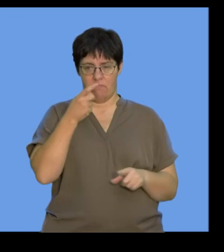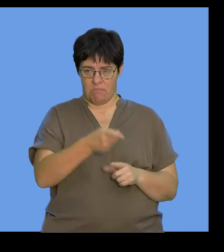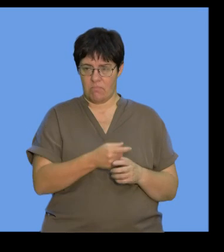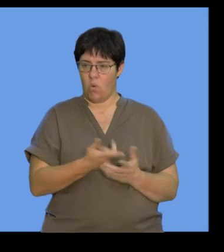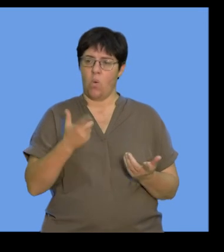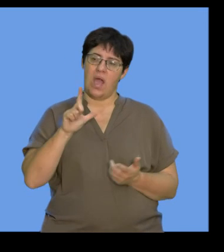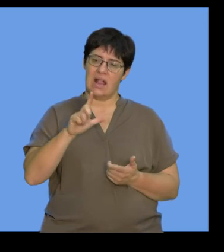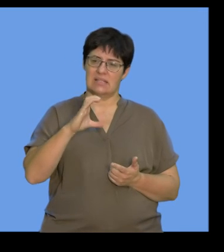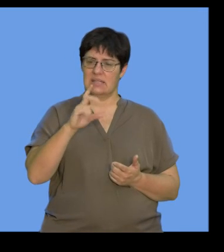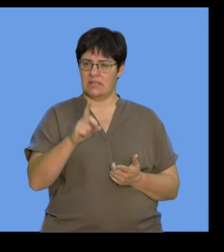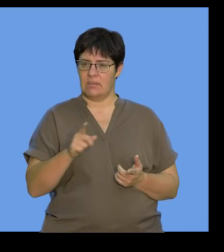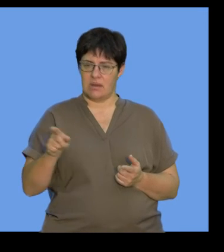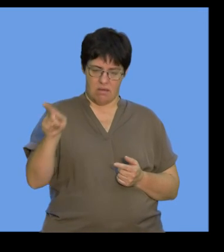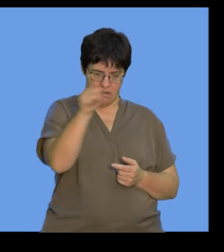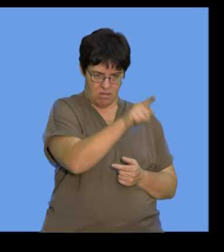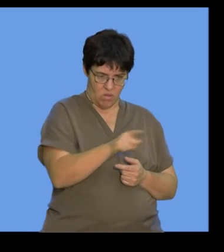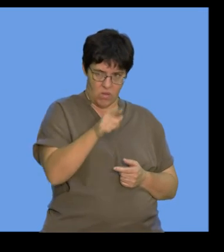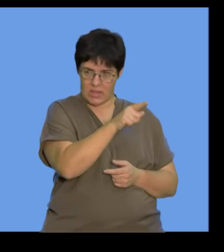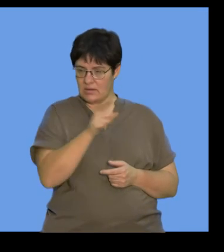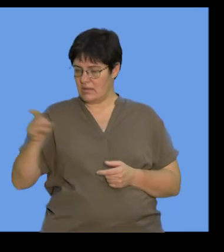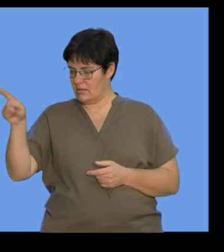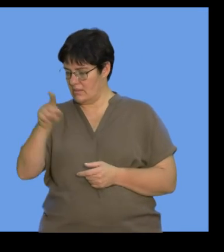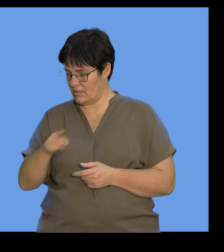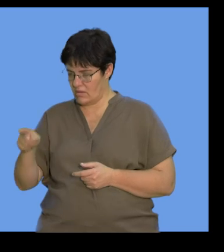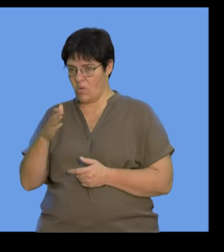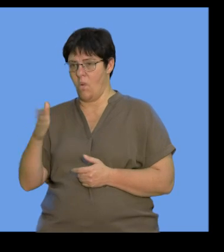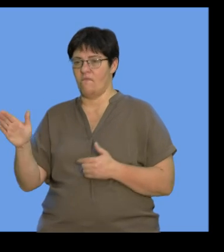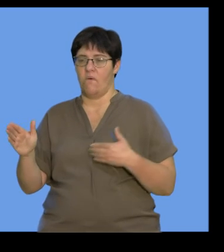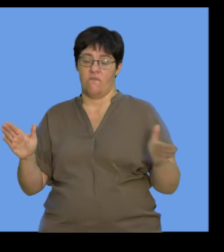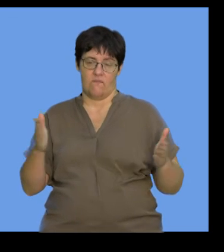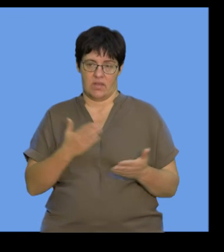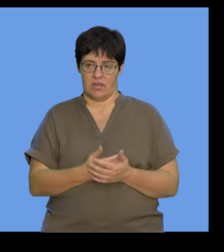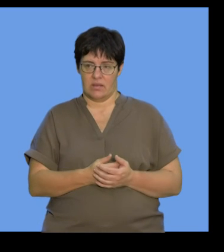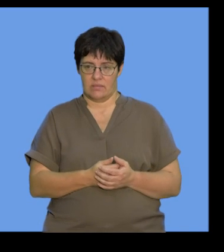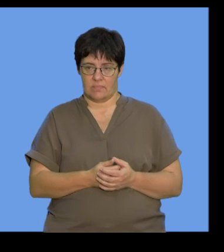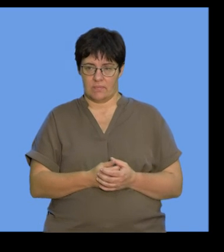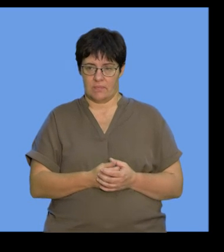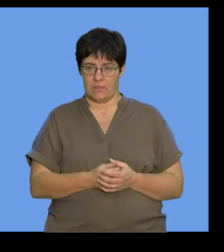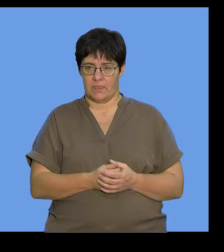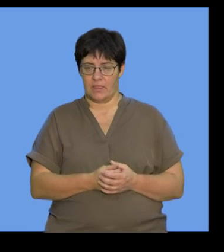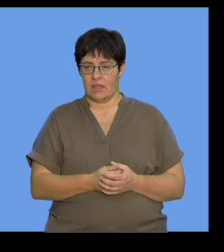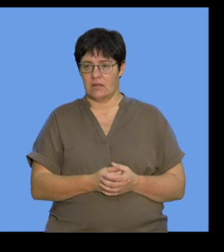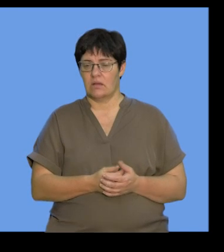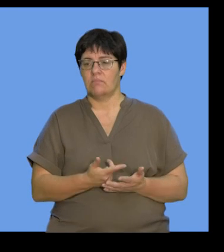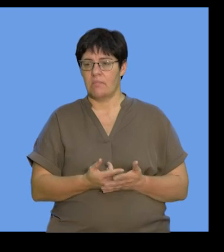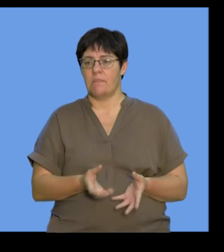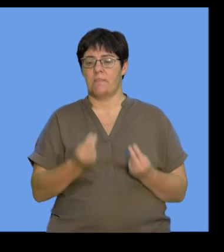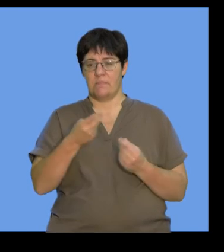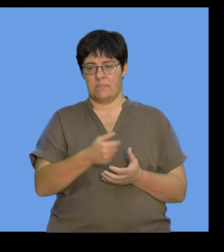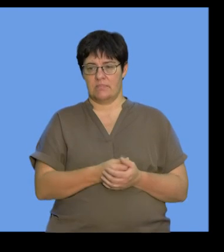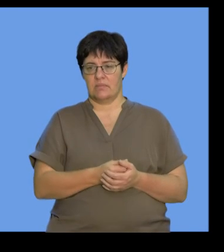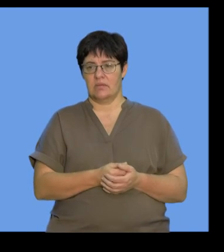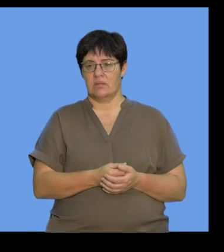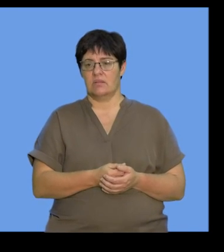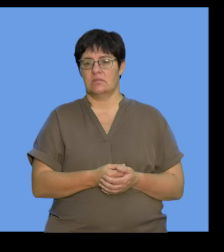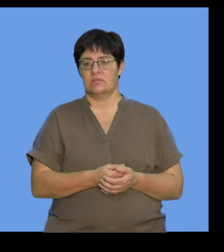LCD, which will be the whole thing that I have here, right? So you then can take that. So let me